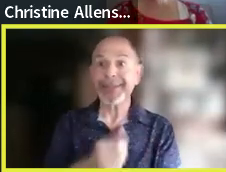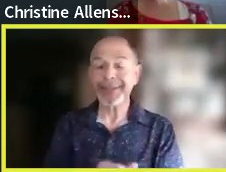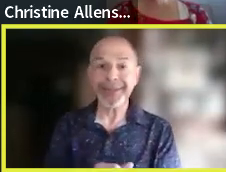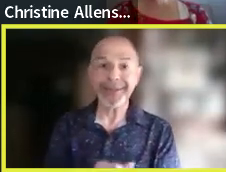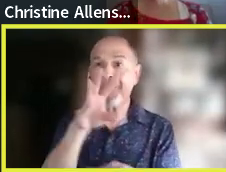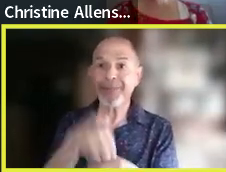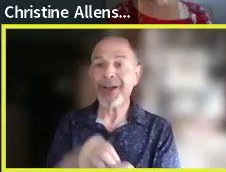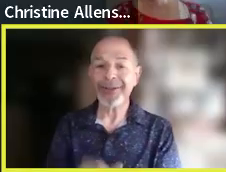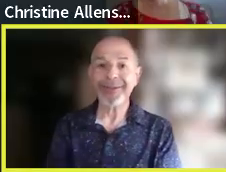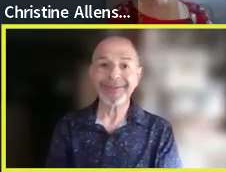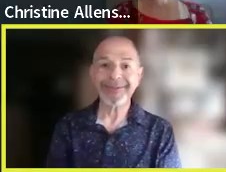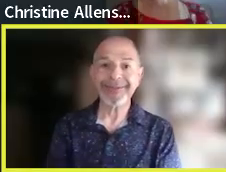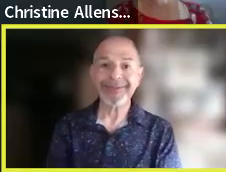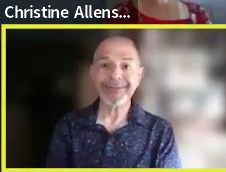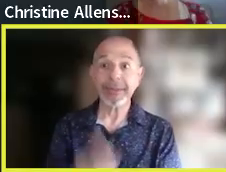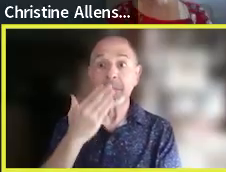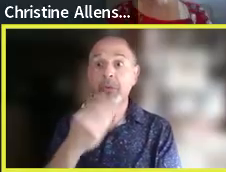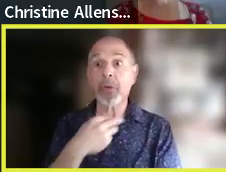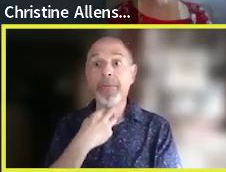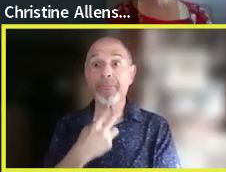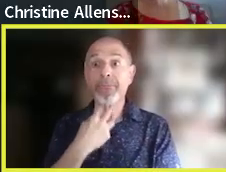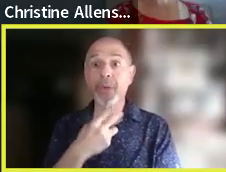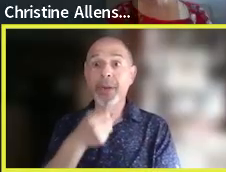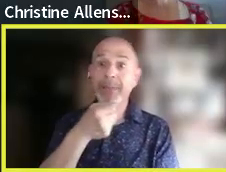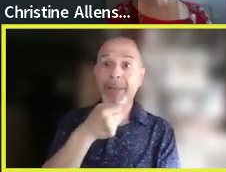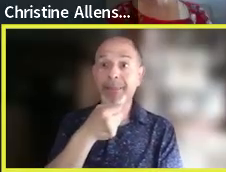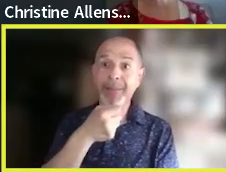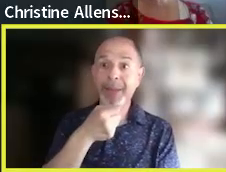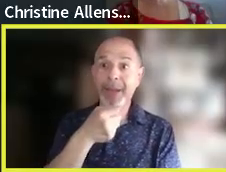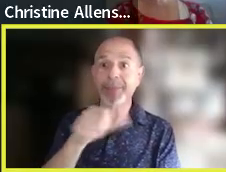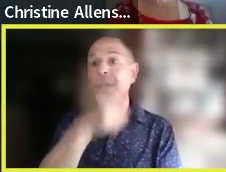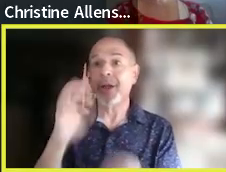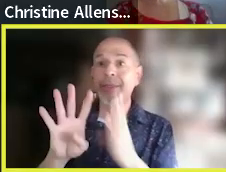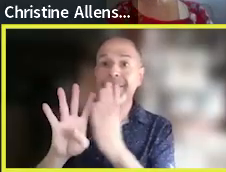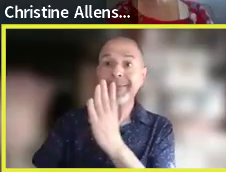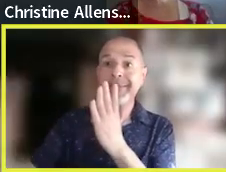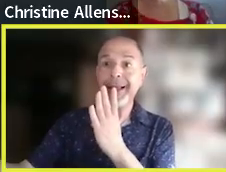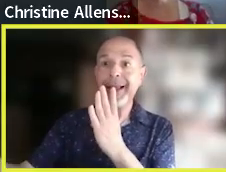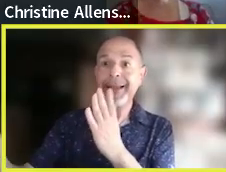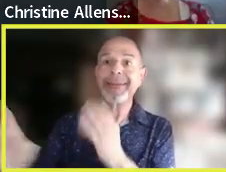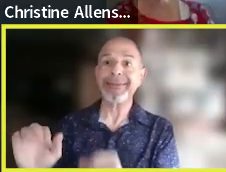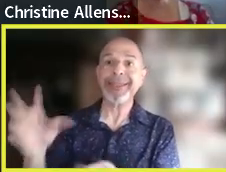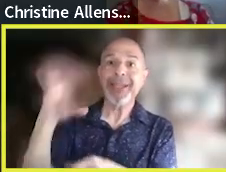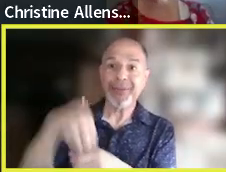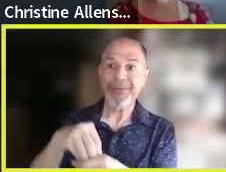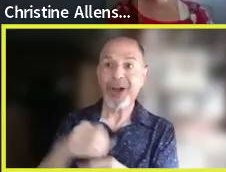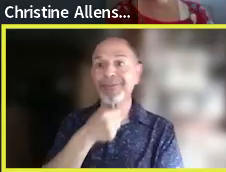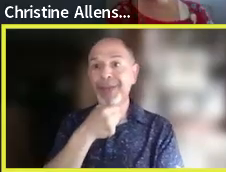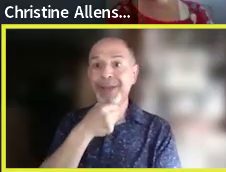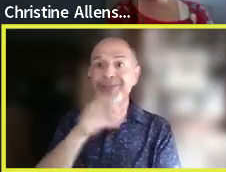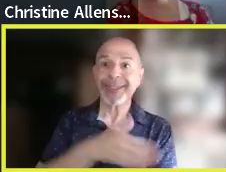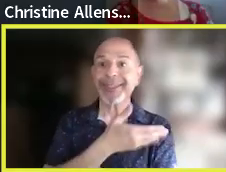people going. And he can actually sing. Then everybody else was lining up for karaoke, so we had to stop that right there because it wasn't supposed to be karaoke.